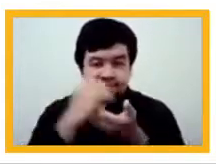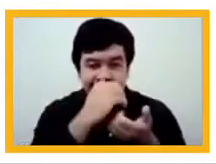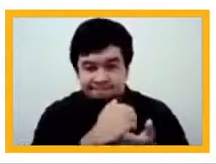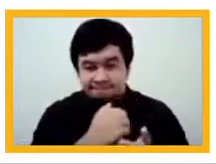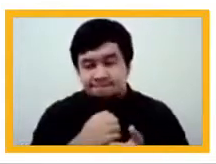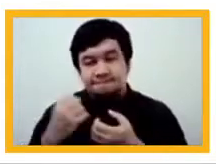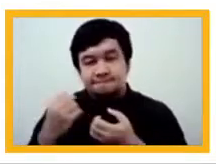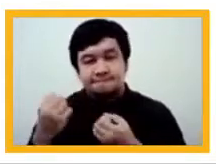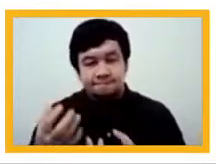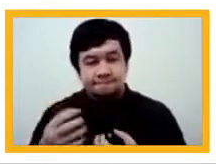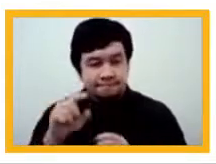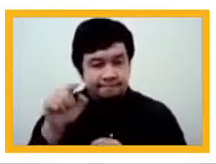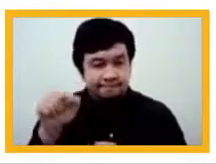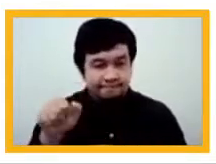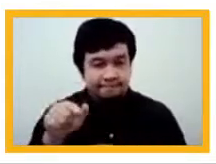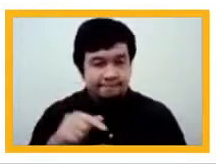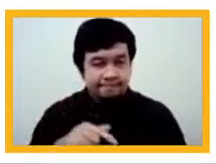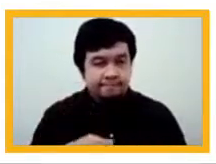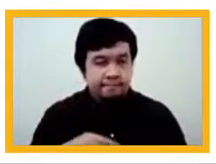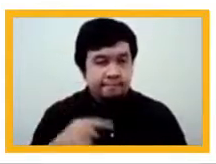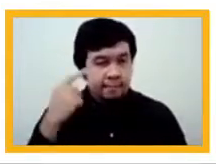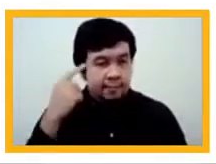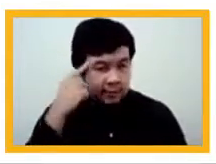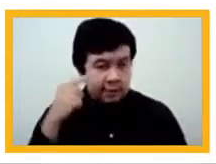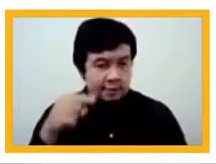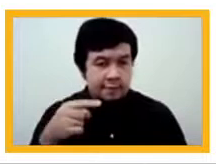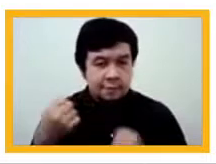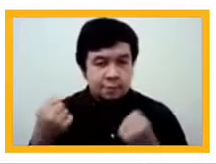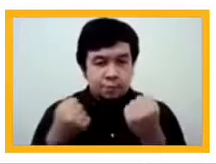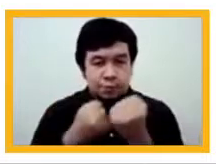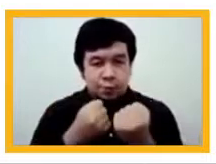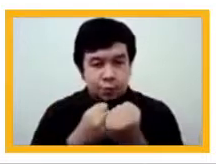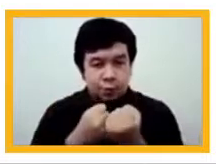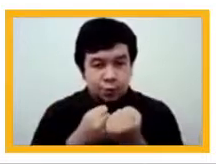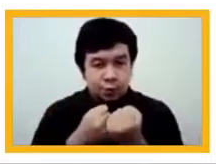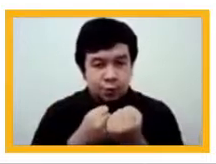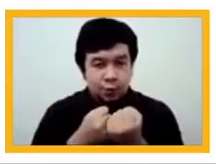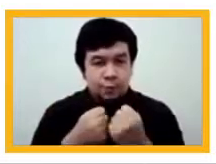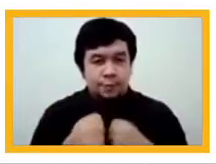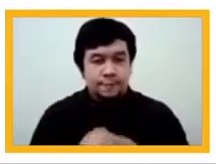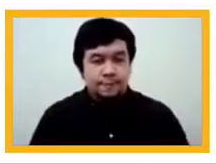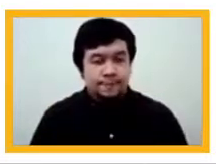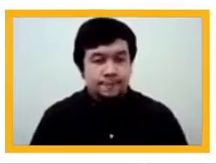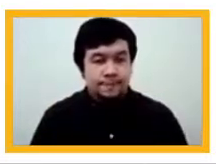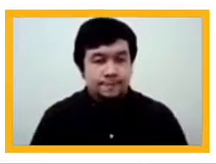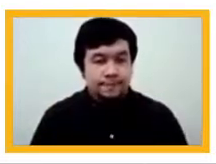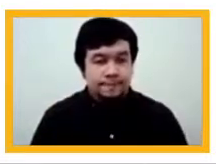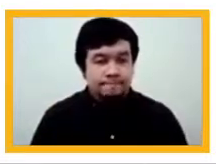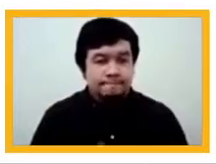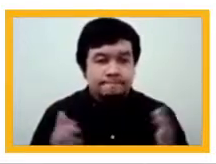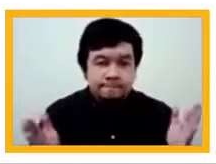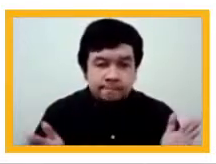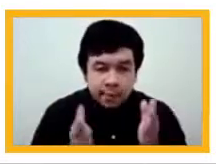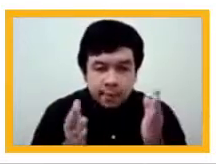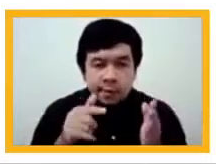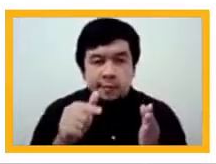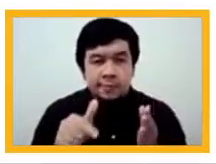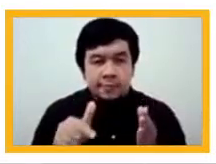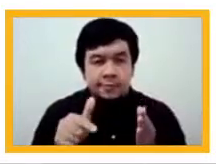support some fund money to university to develop such a cooperating